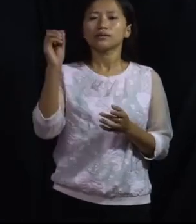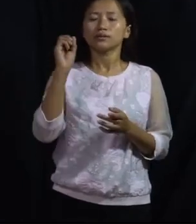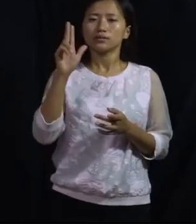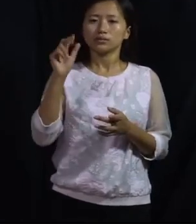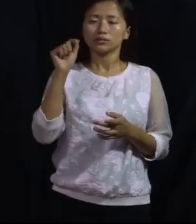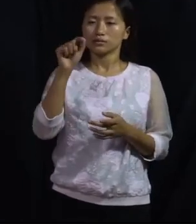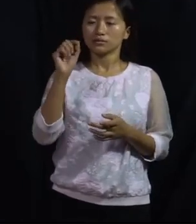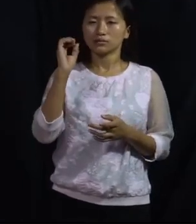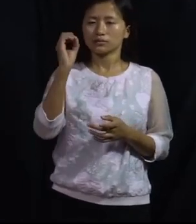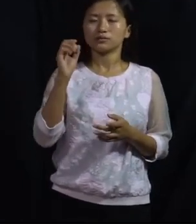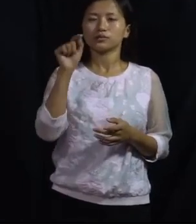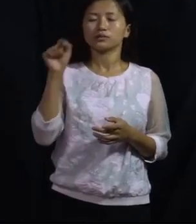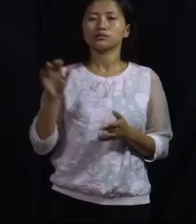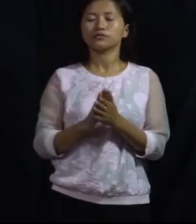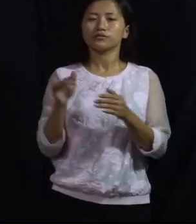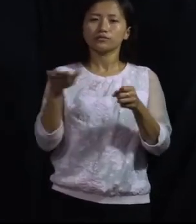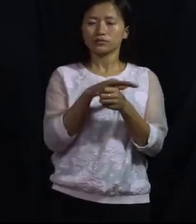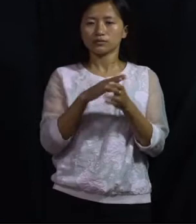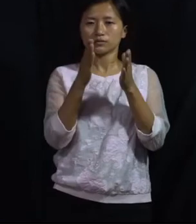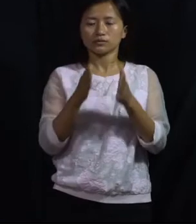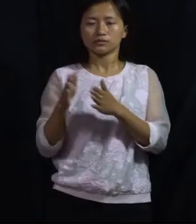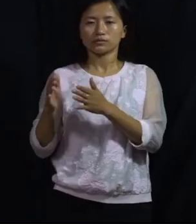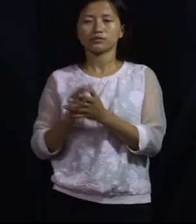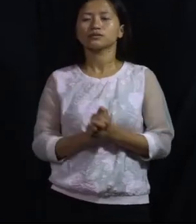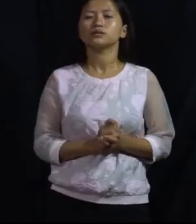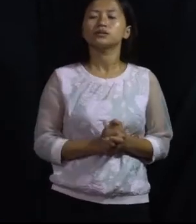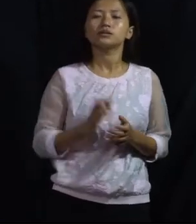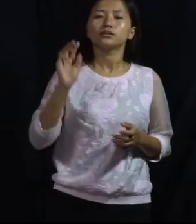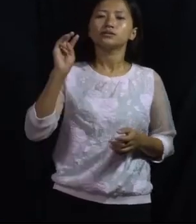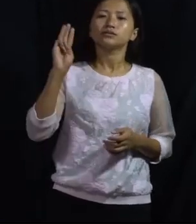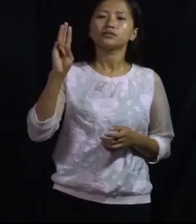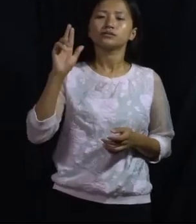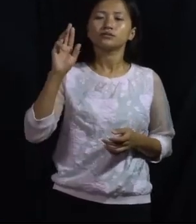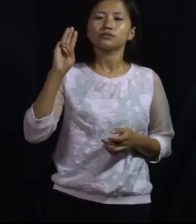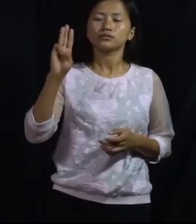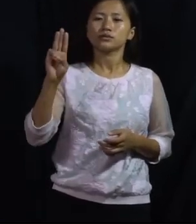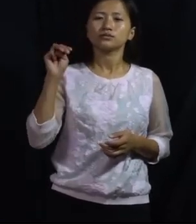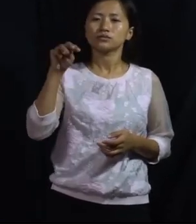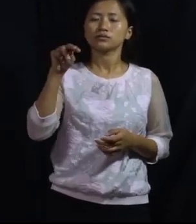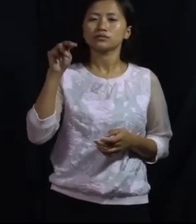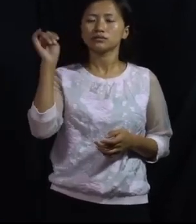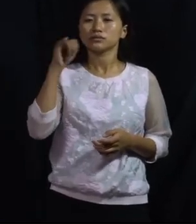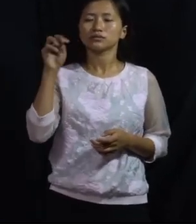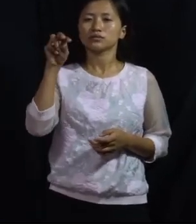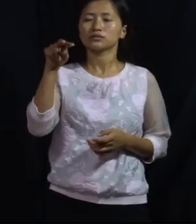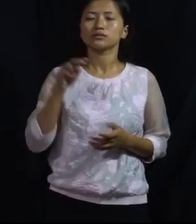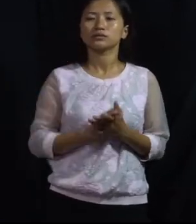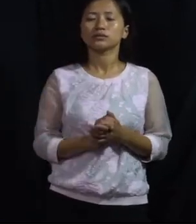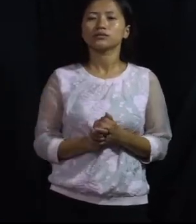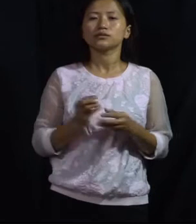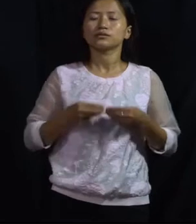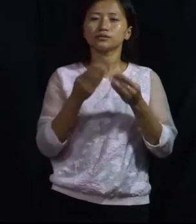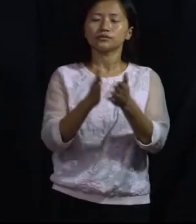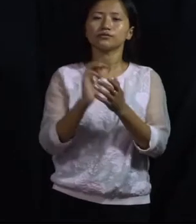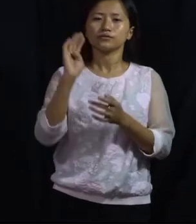full settlement. A claim of rupees 3,600 on account of workmen's compensation to be